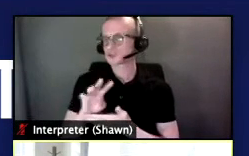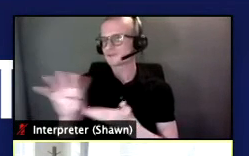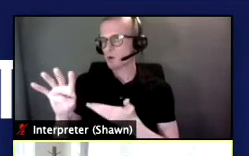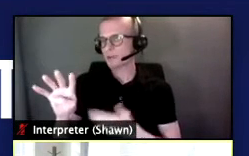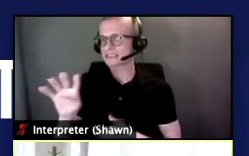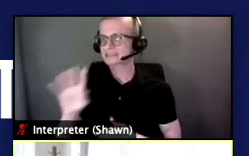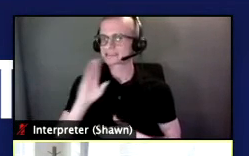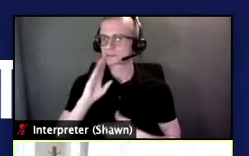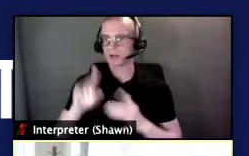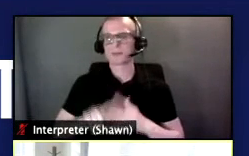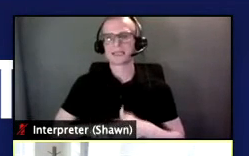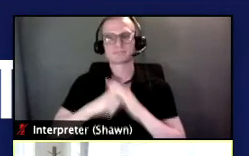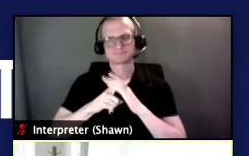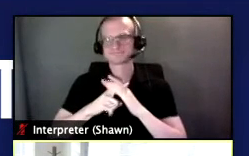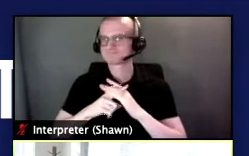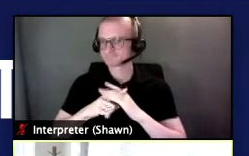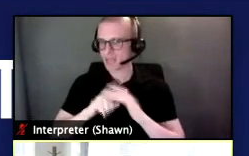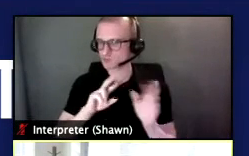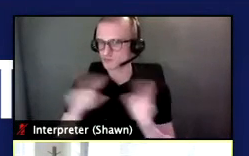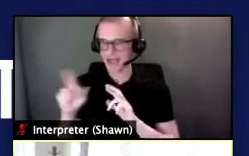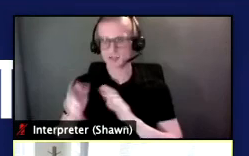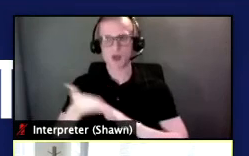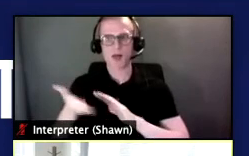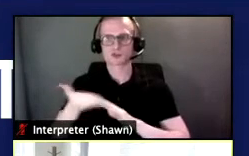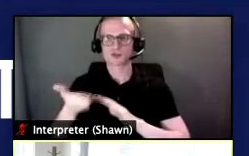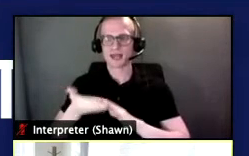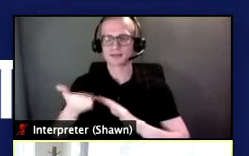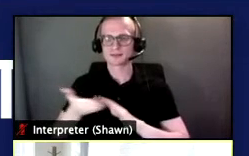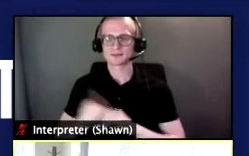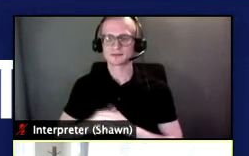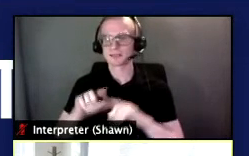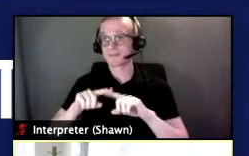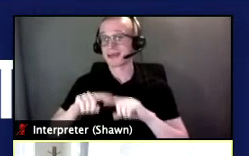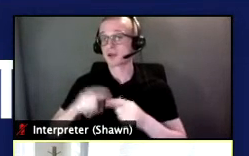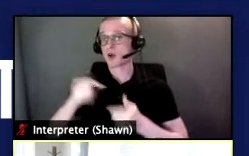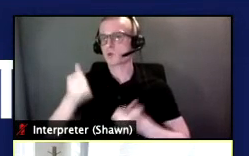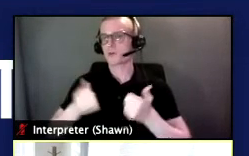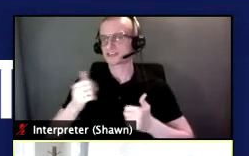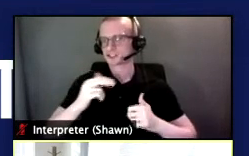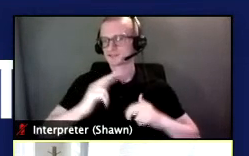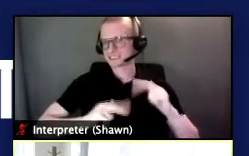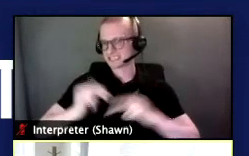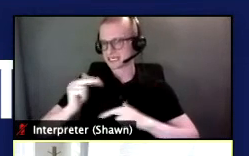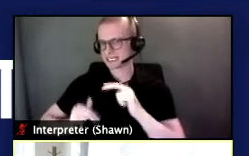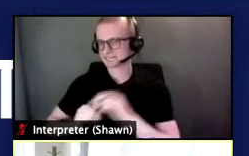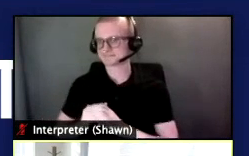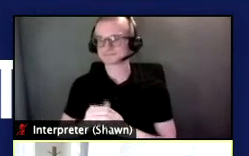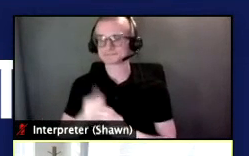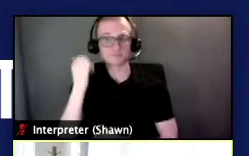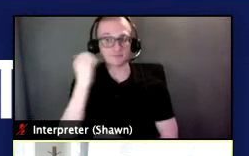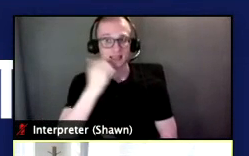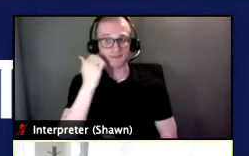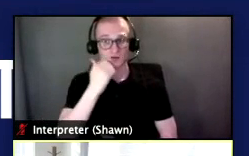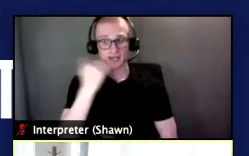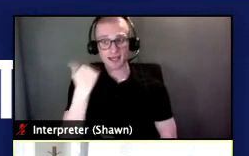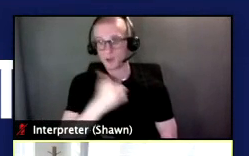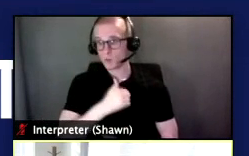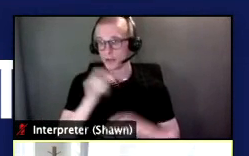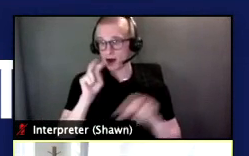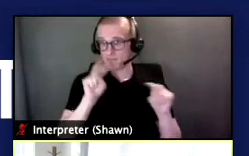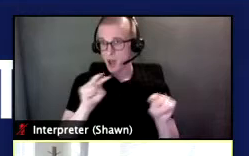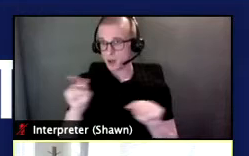to bring them online, depending on which facility it is. We monitor daily